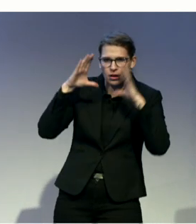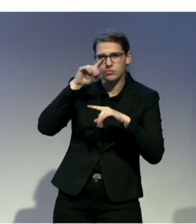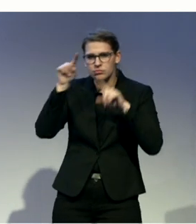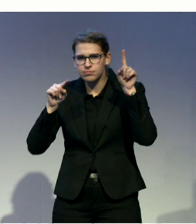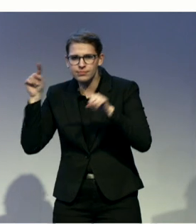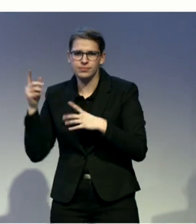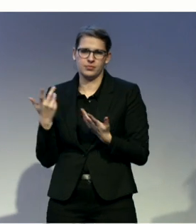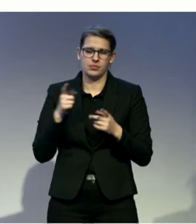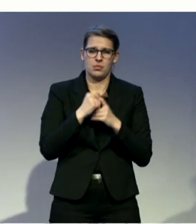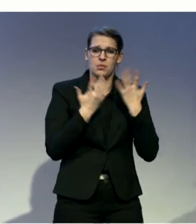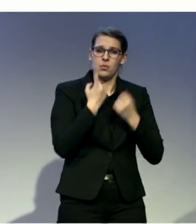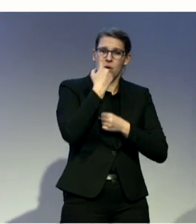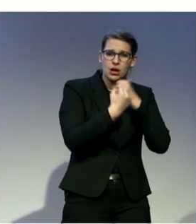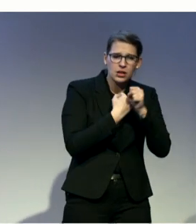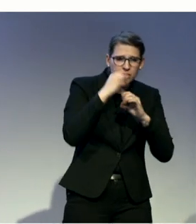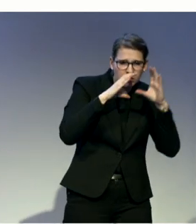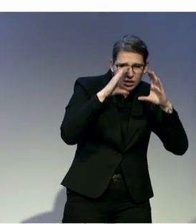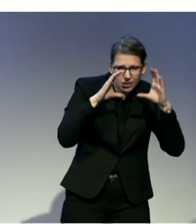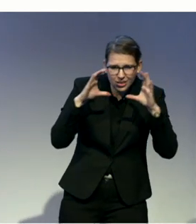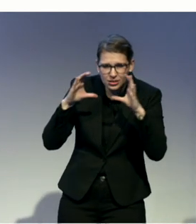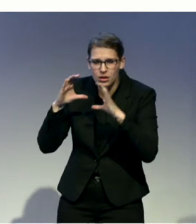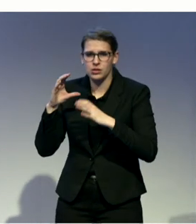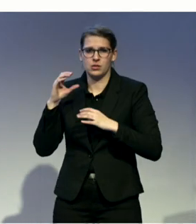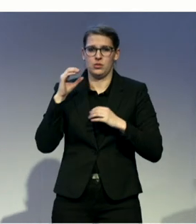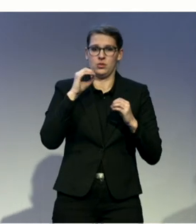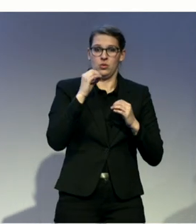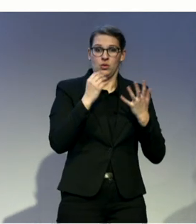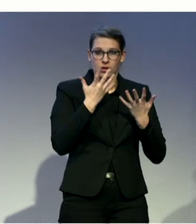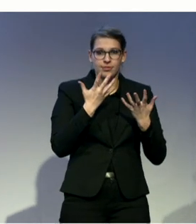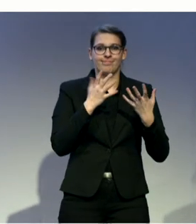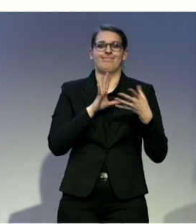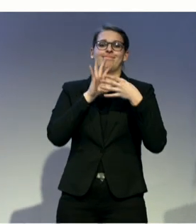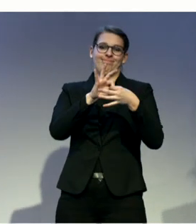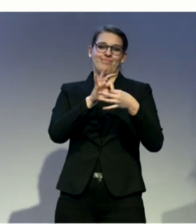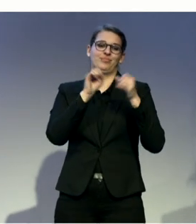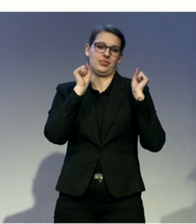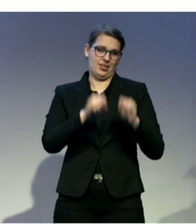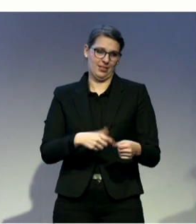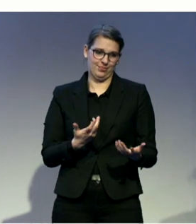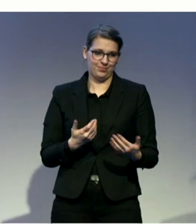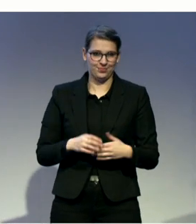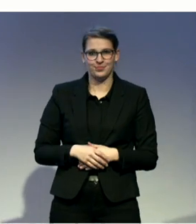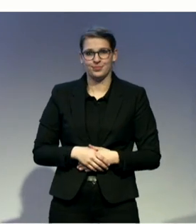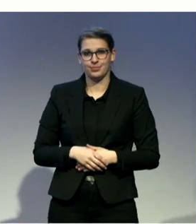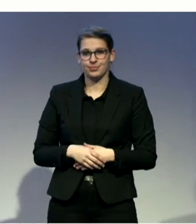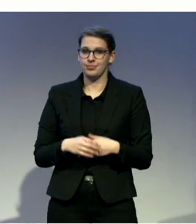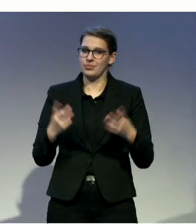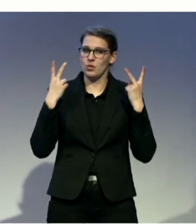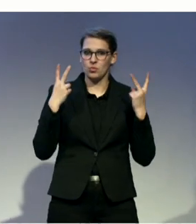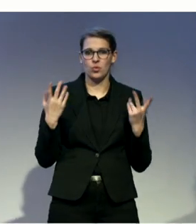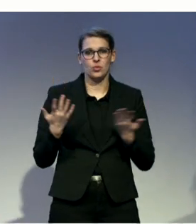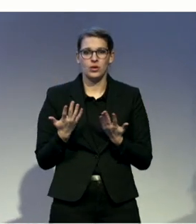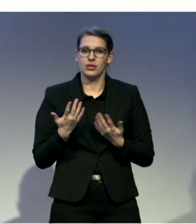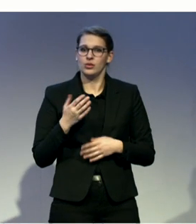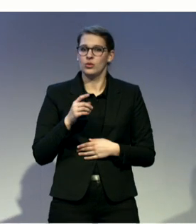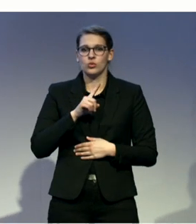family and somehow to reconnect people with their family. And it's important. It's not always with happy end, but it's important